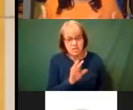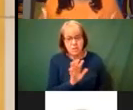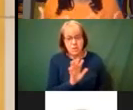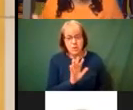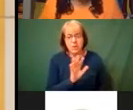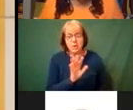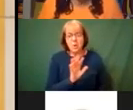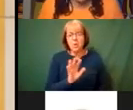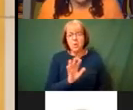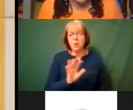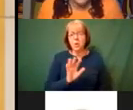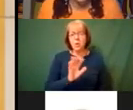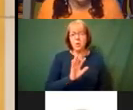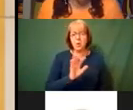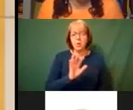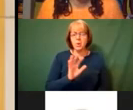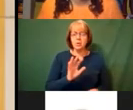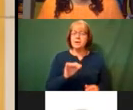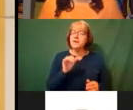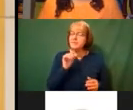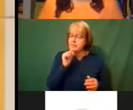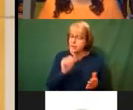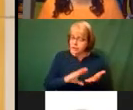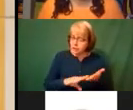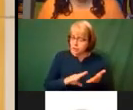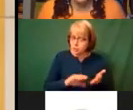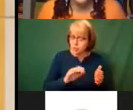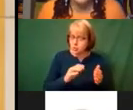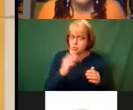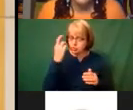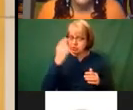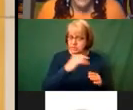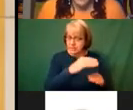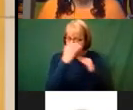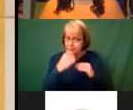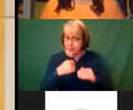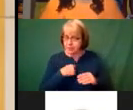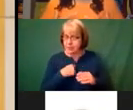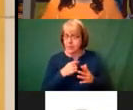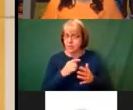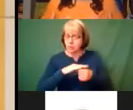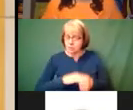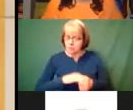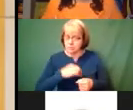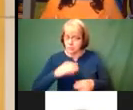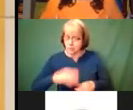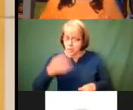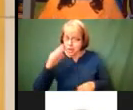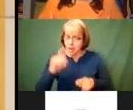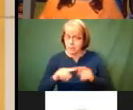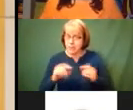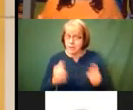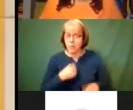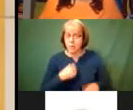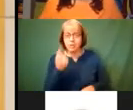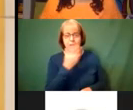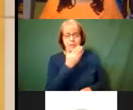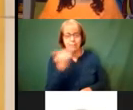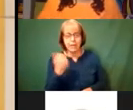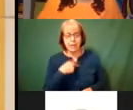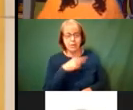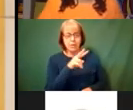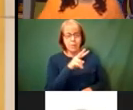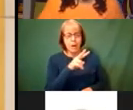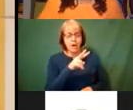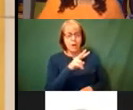I felt he placed on me as a young person, but it explained it. And it really helped me to really hold that differently